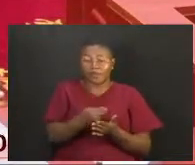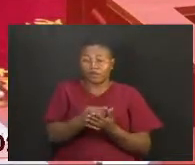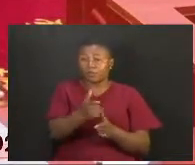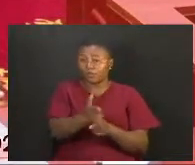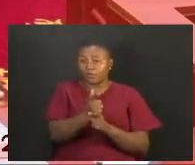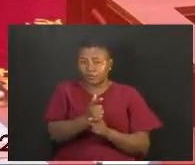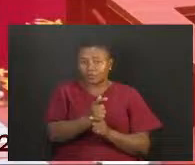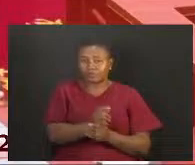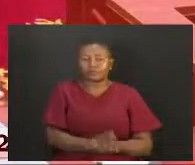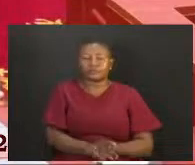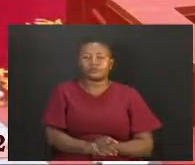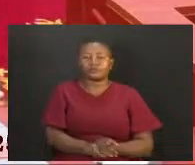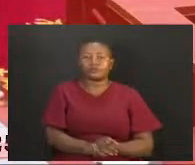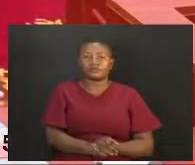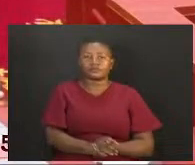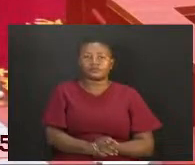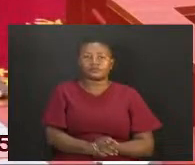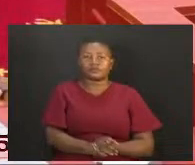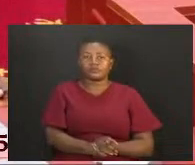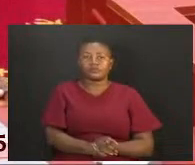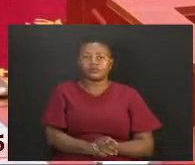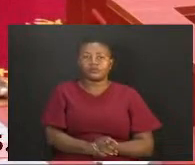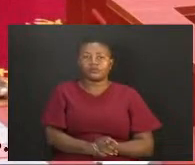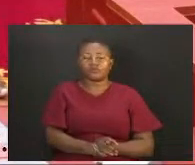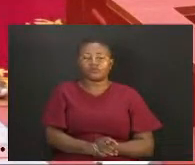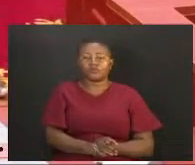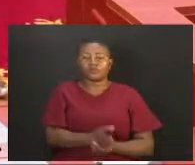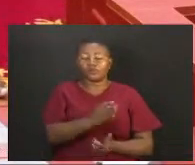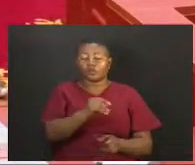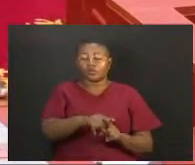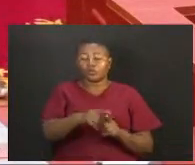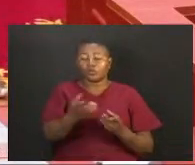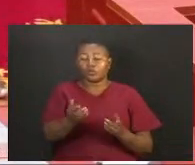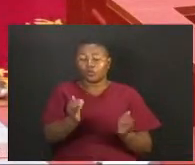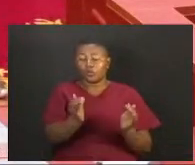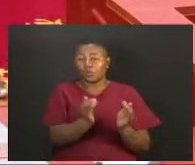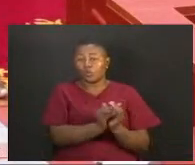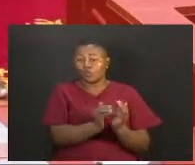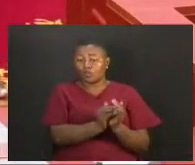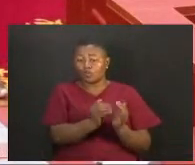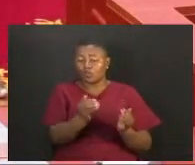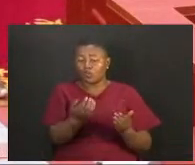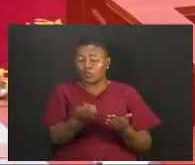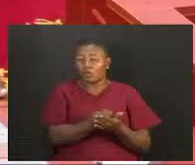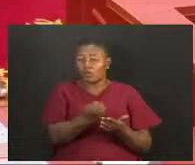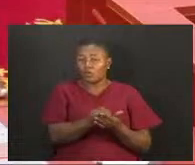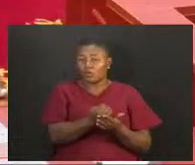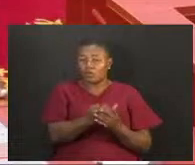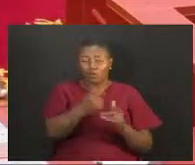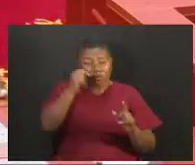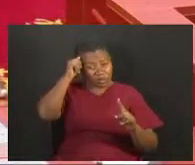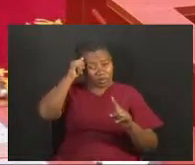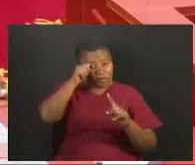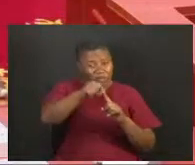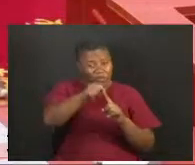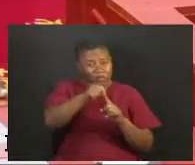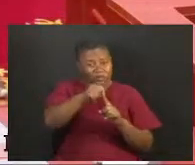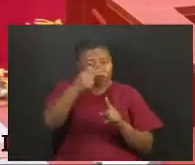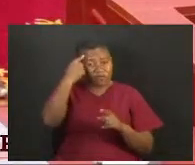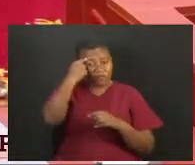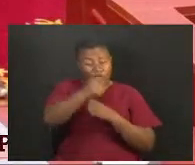of the overarching macroeconomic objectives, the following macroeconomic targets have been set for the